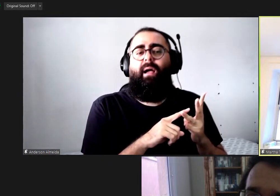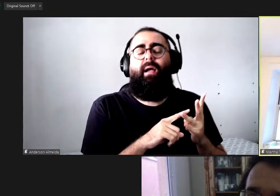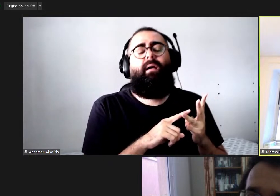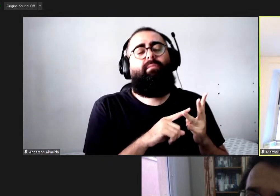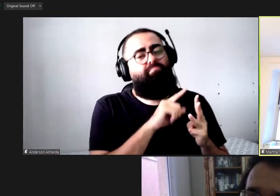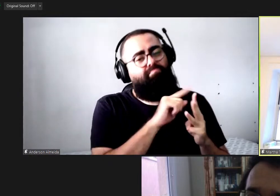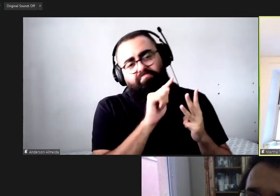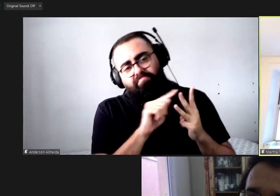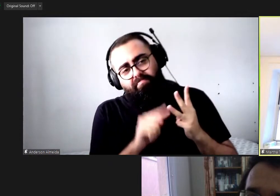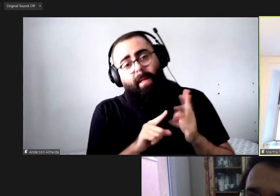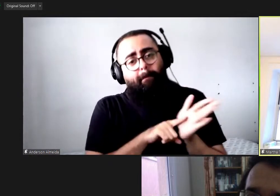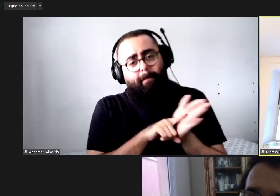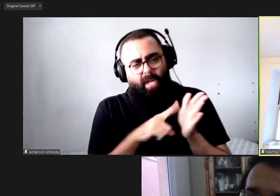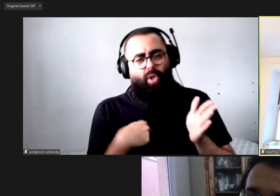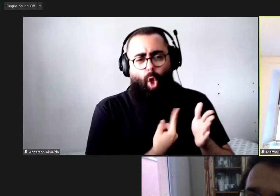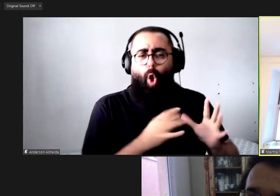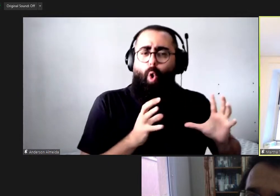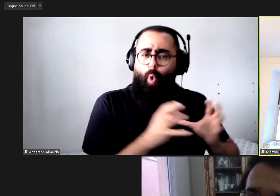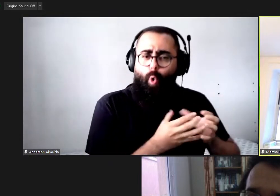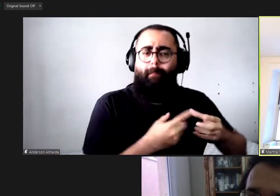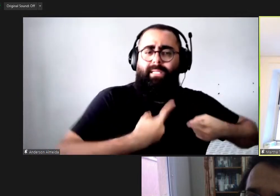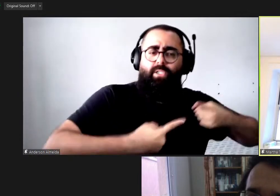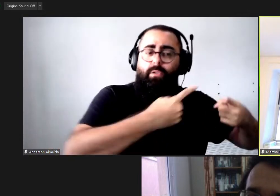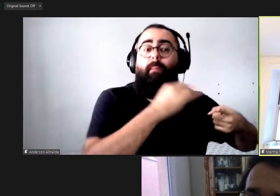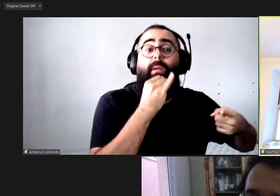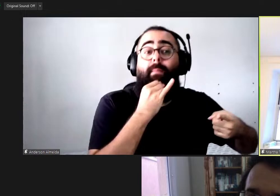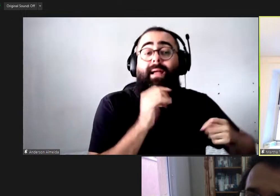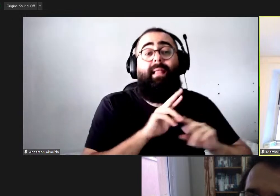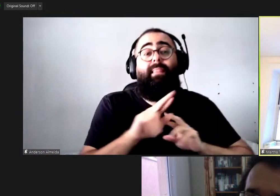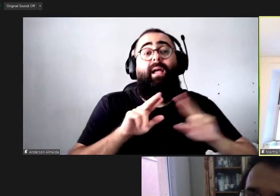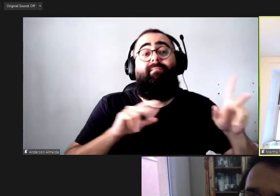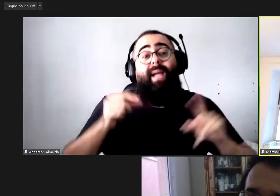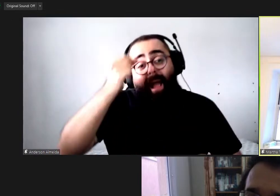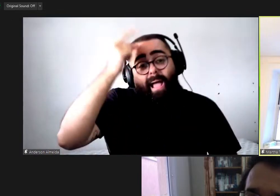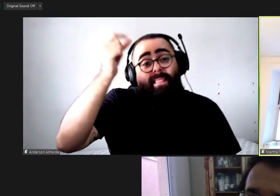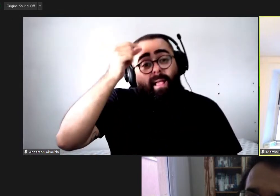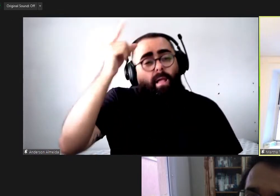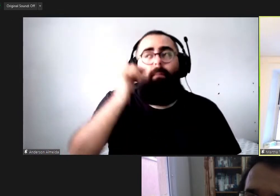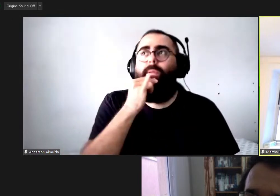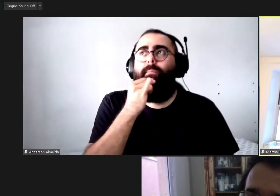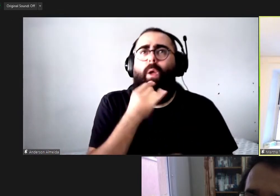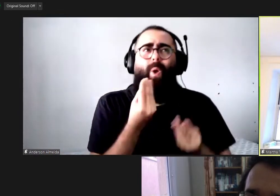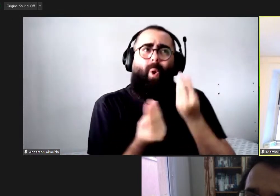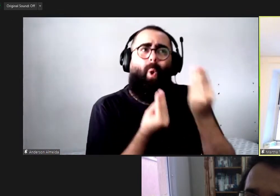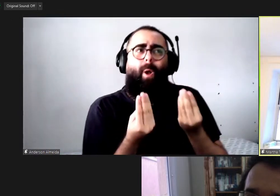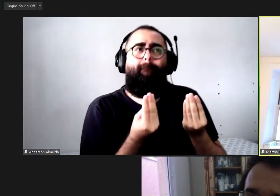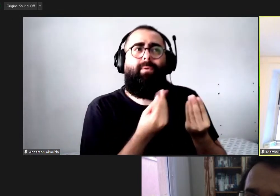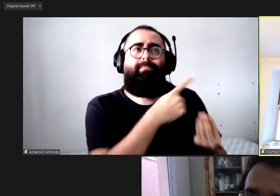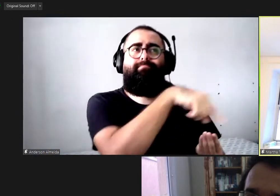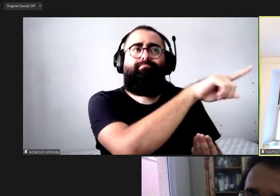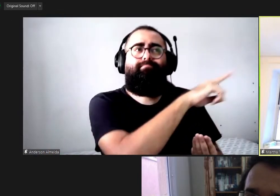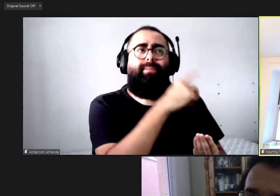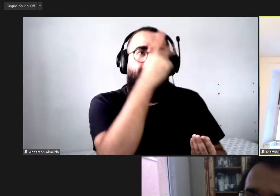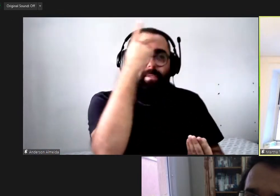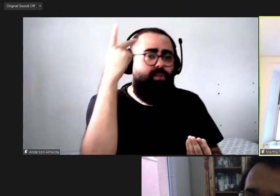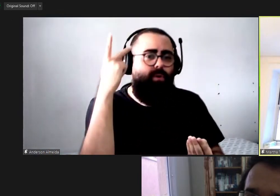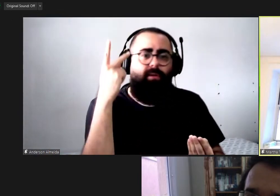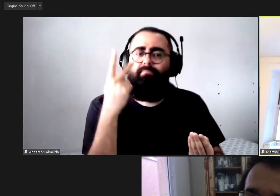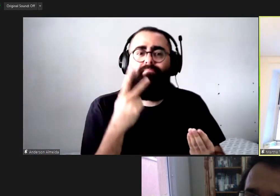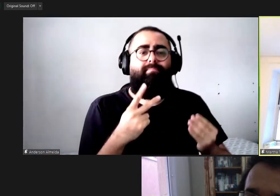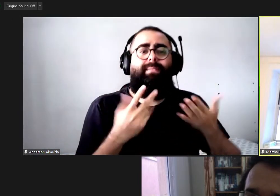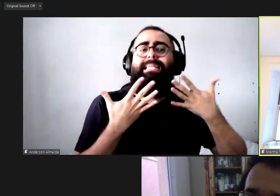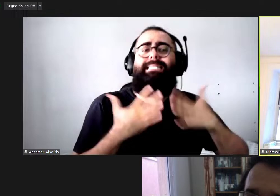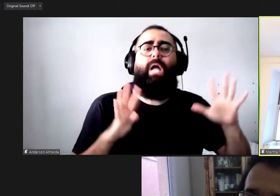And we have talked about different ideas. We talked about looking at spontaneous gesture, and it's